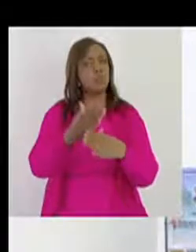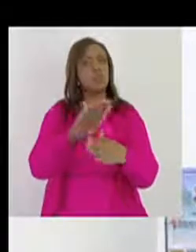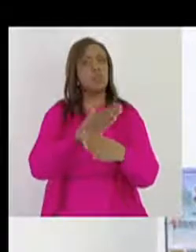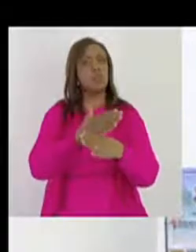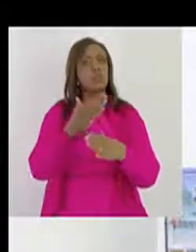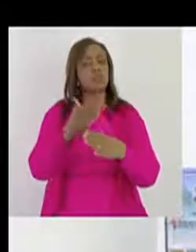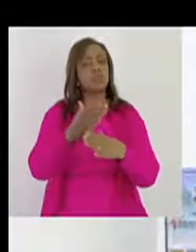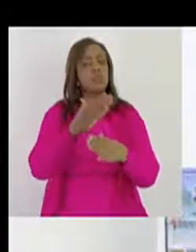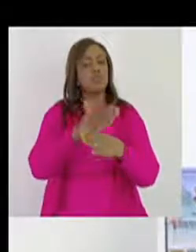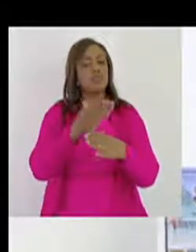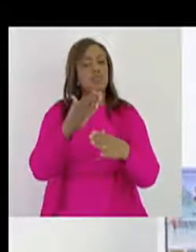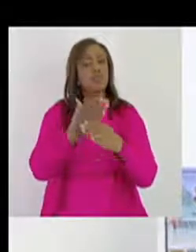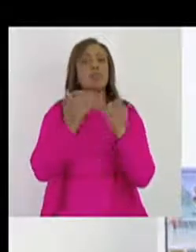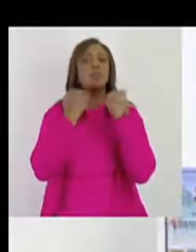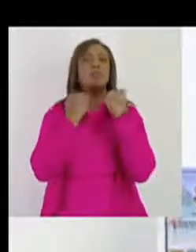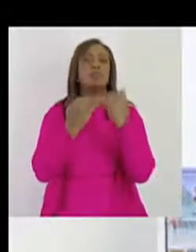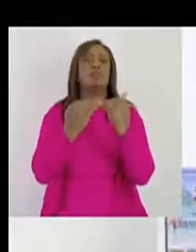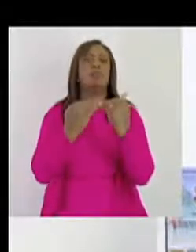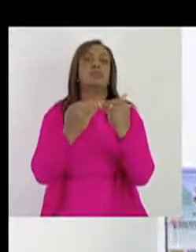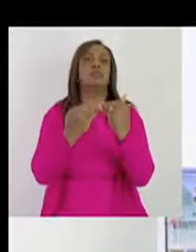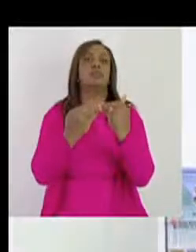homework, etc.